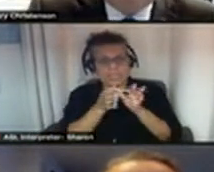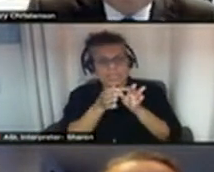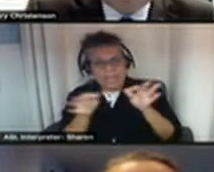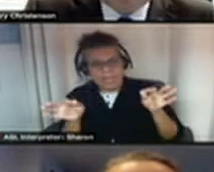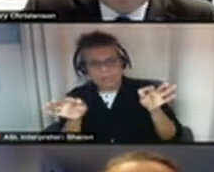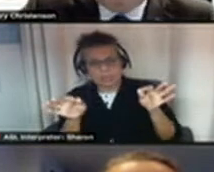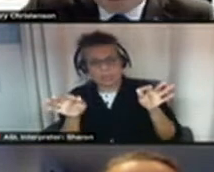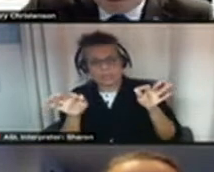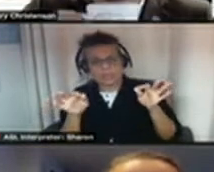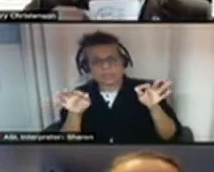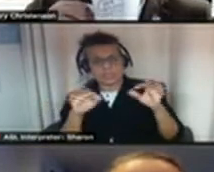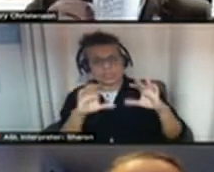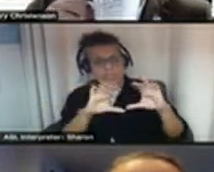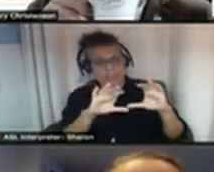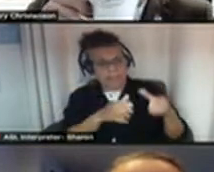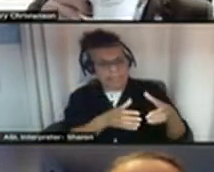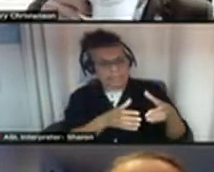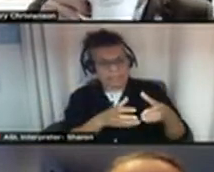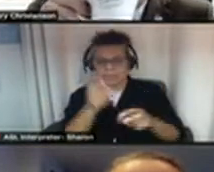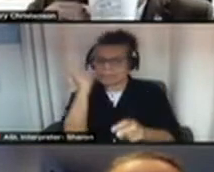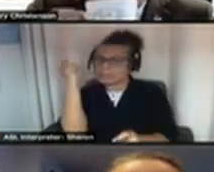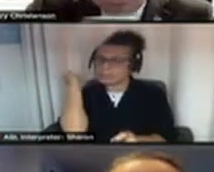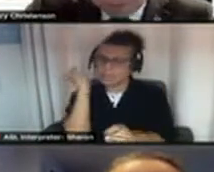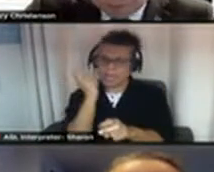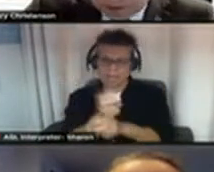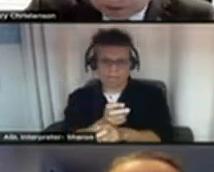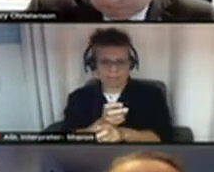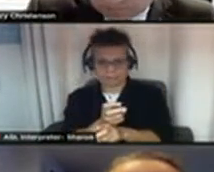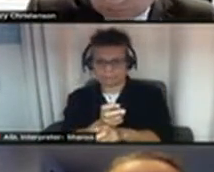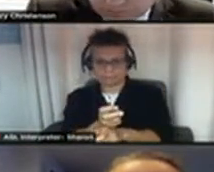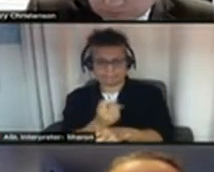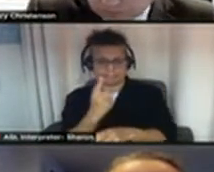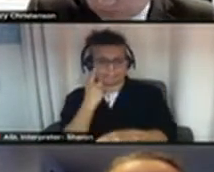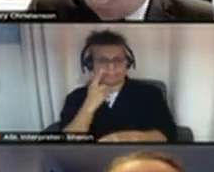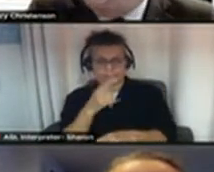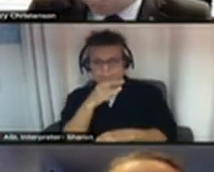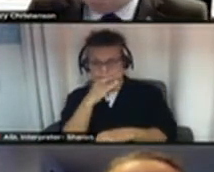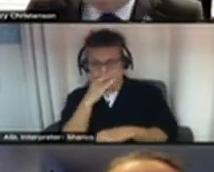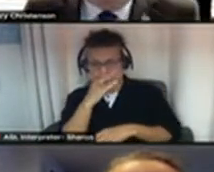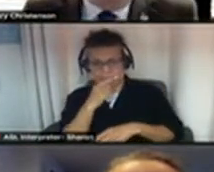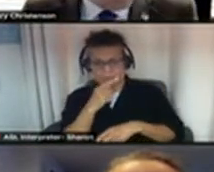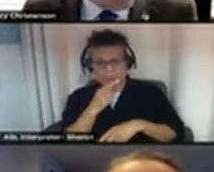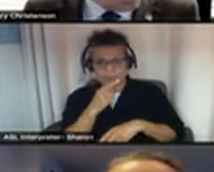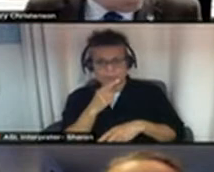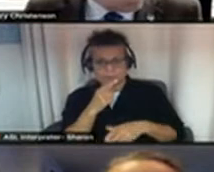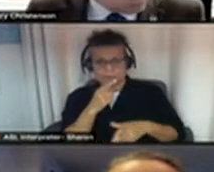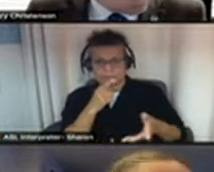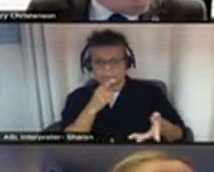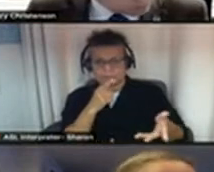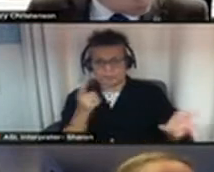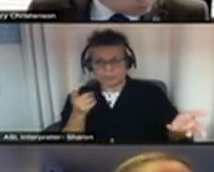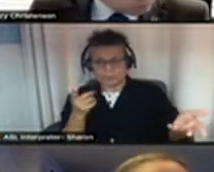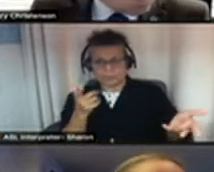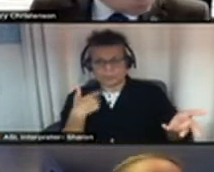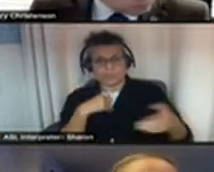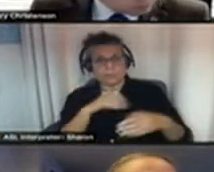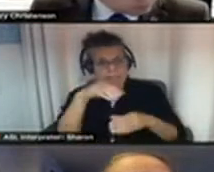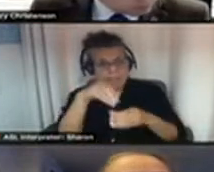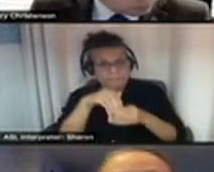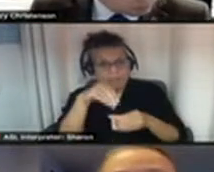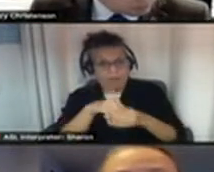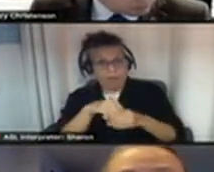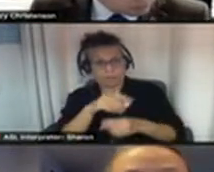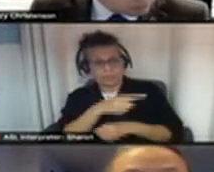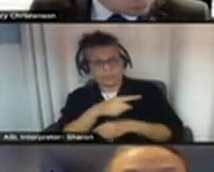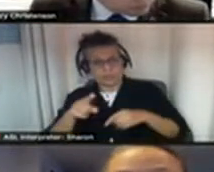sessions. It's very difficult, for those kids that are having, being able to participate in those types